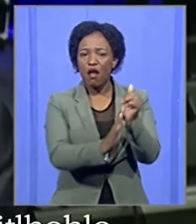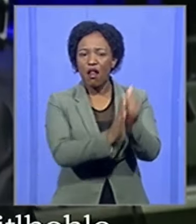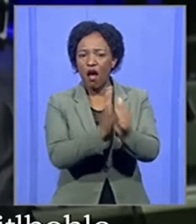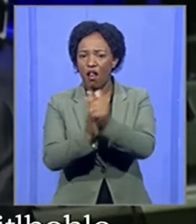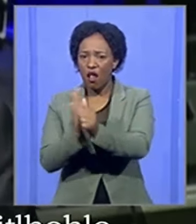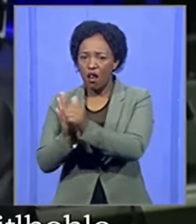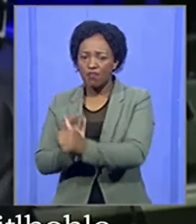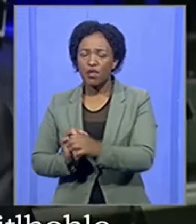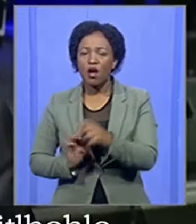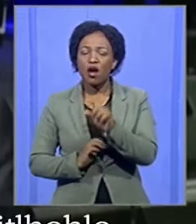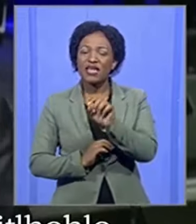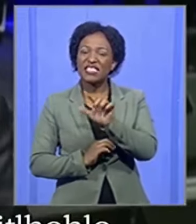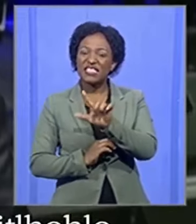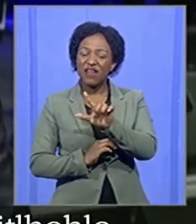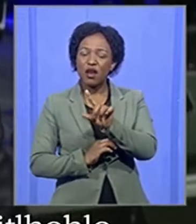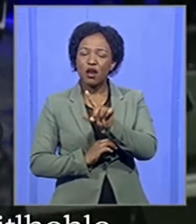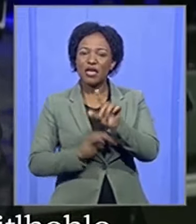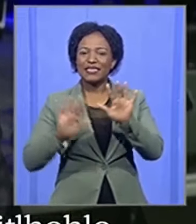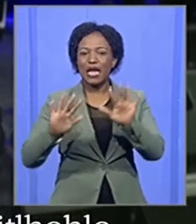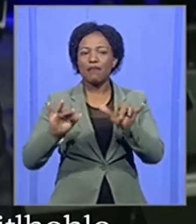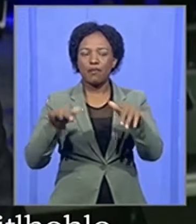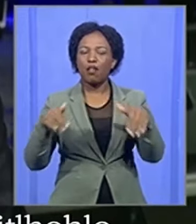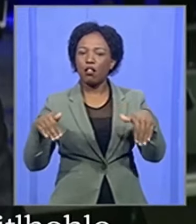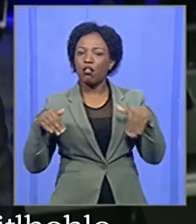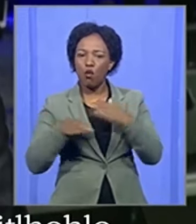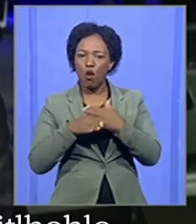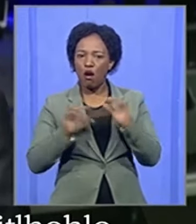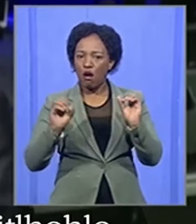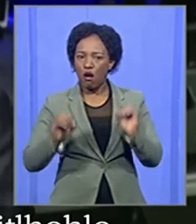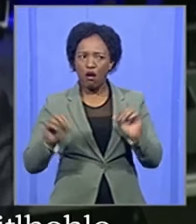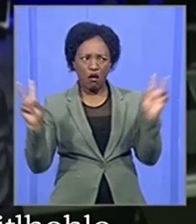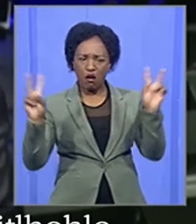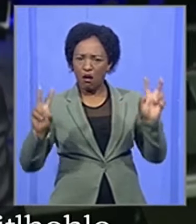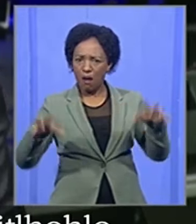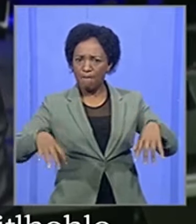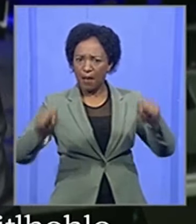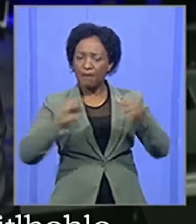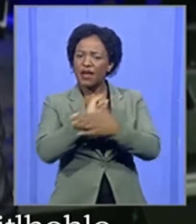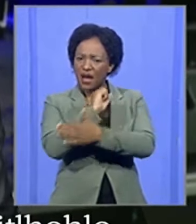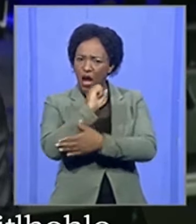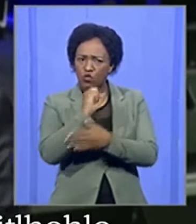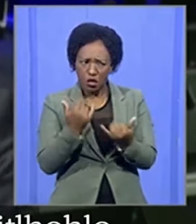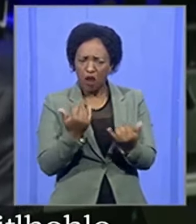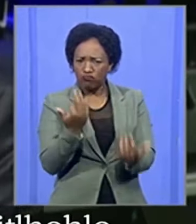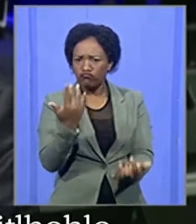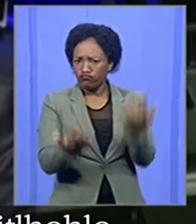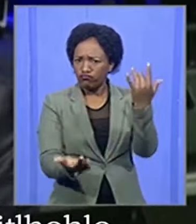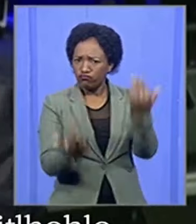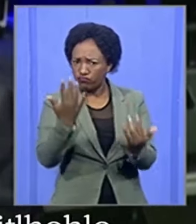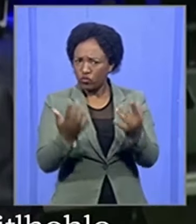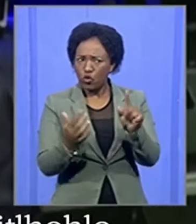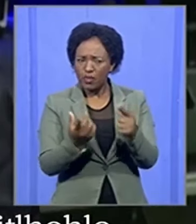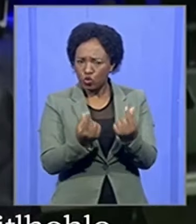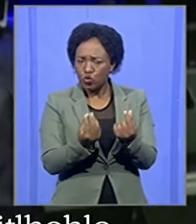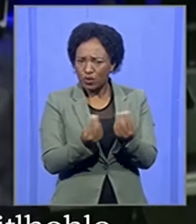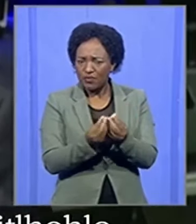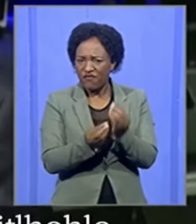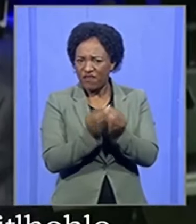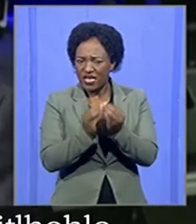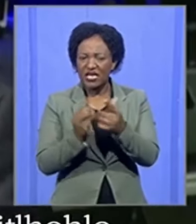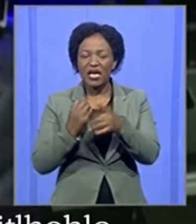young people cannot get a job. We've got load shedding. Our country is literally on fire and we need to do something to fix it. And the